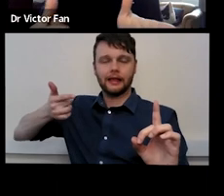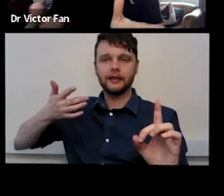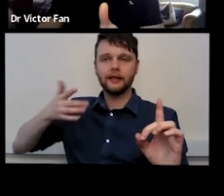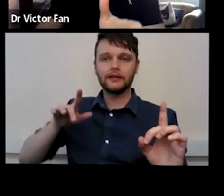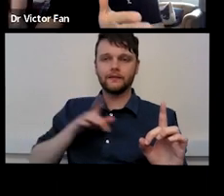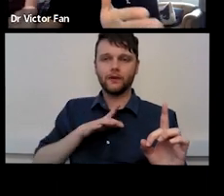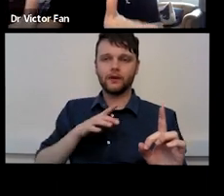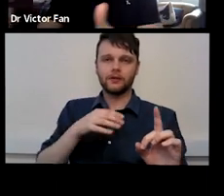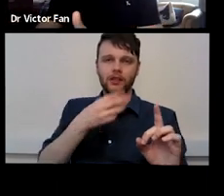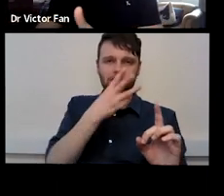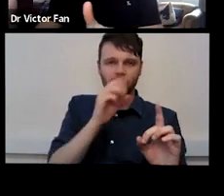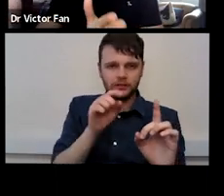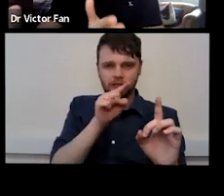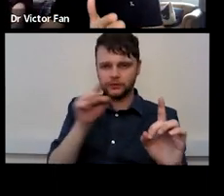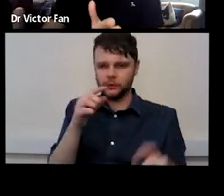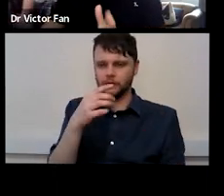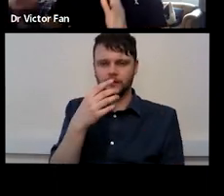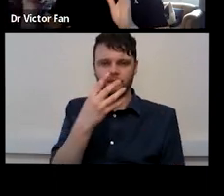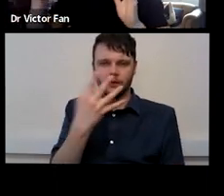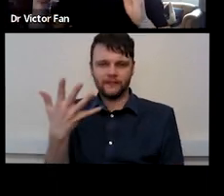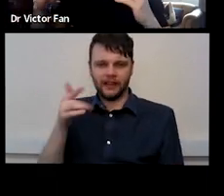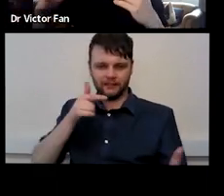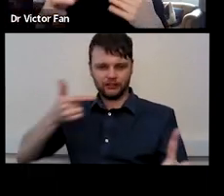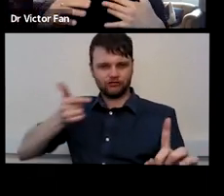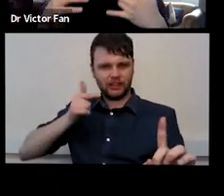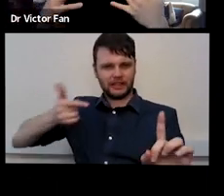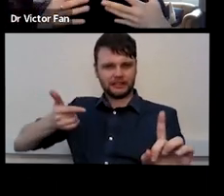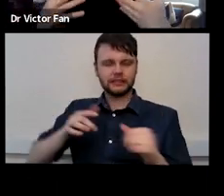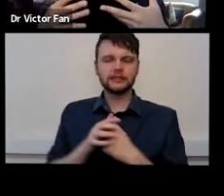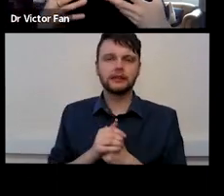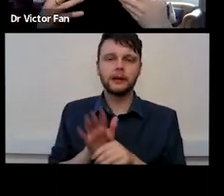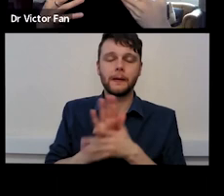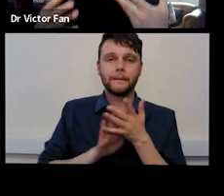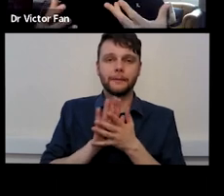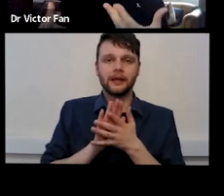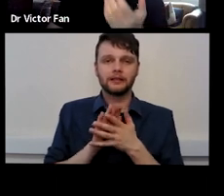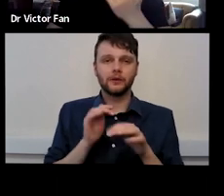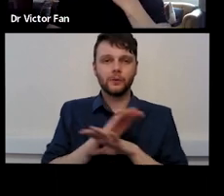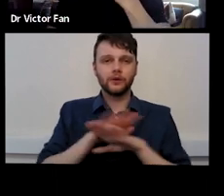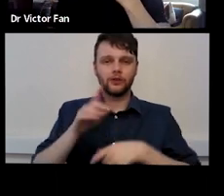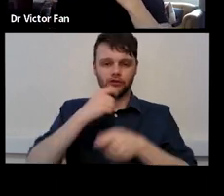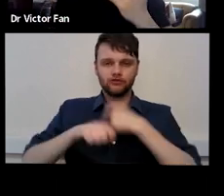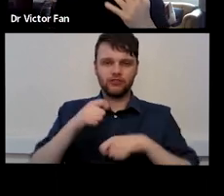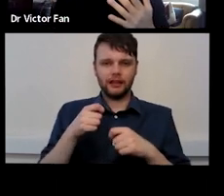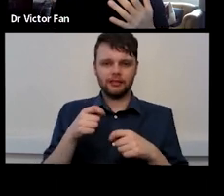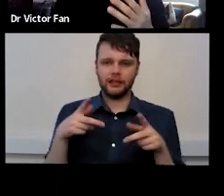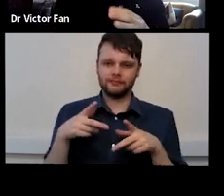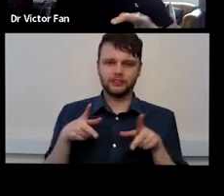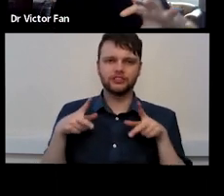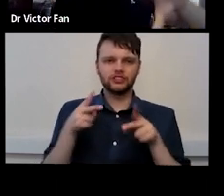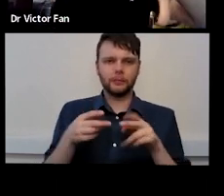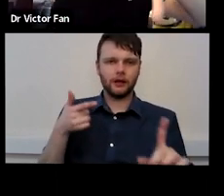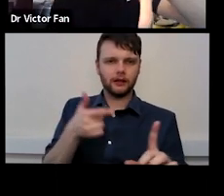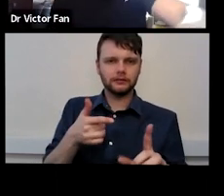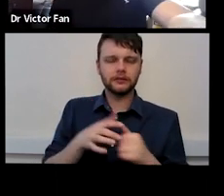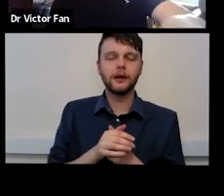least 30 to 45 degrees, so in order that we won't create a jump cut. But as you can see,